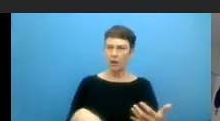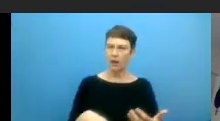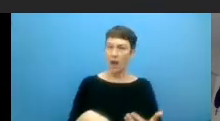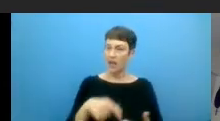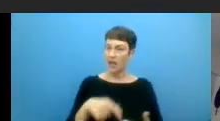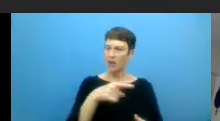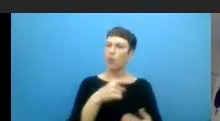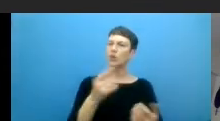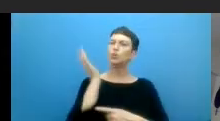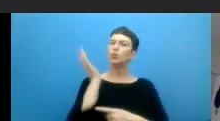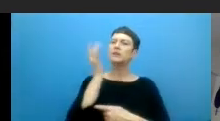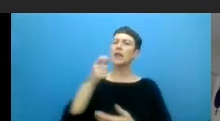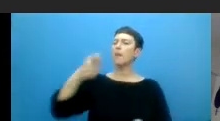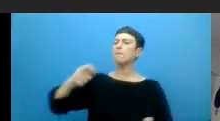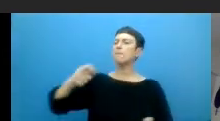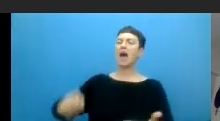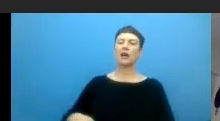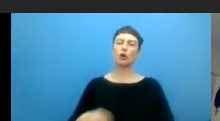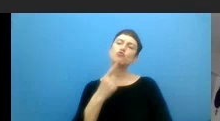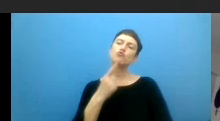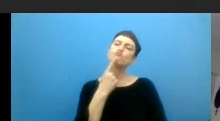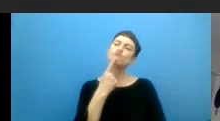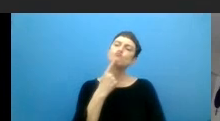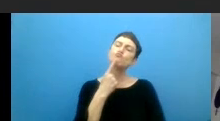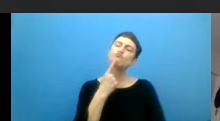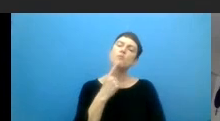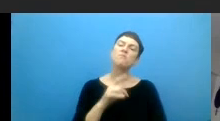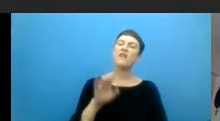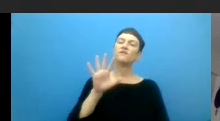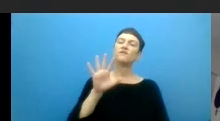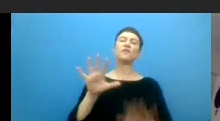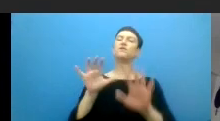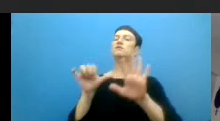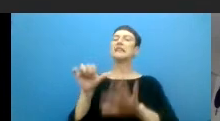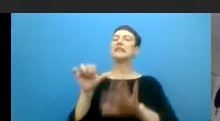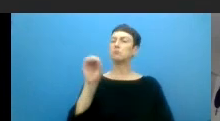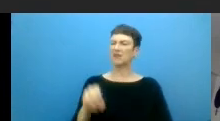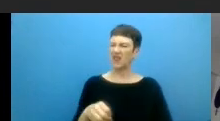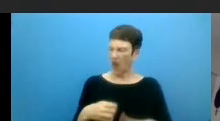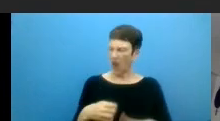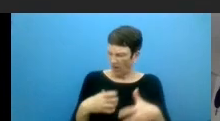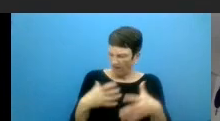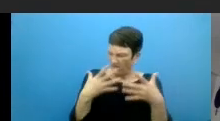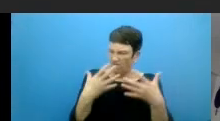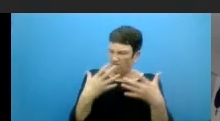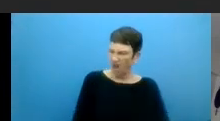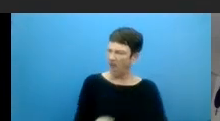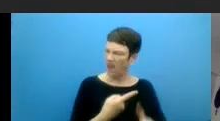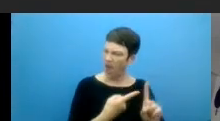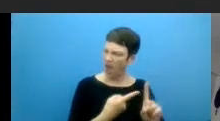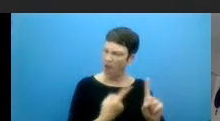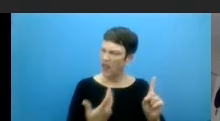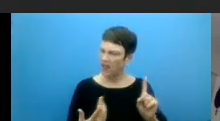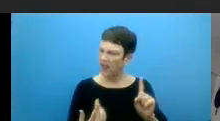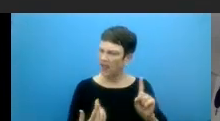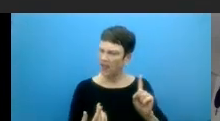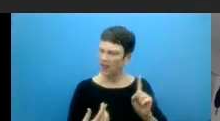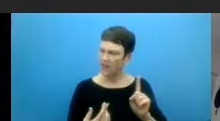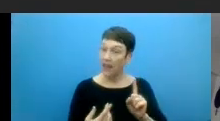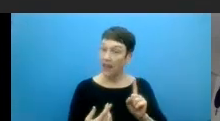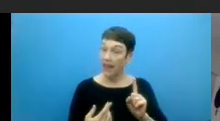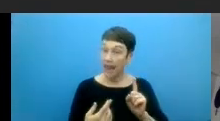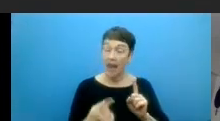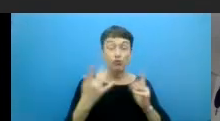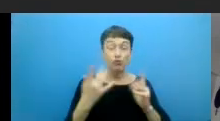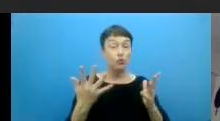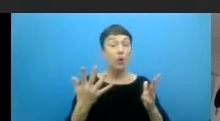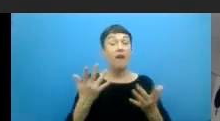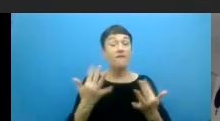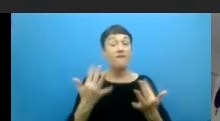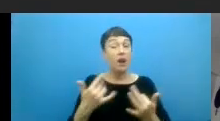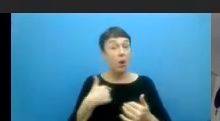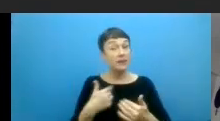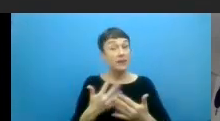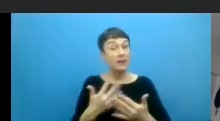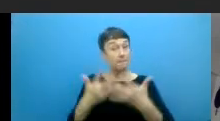regard, if we are going to have more than one language in our assessments, we need to